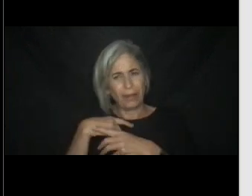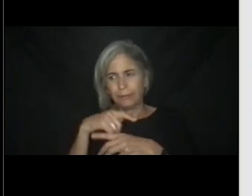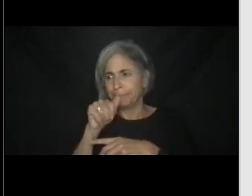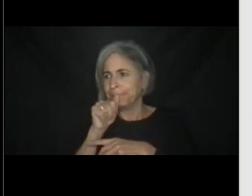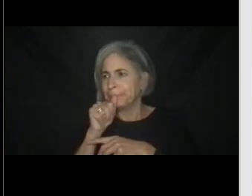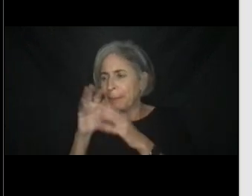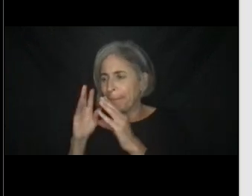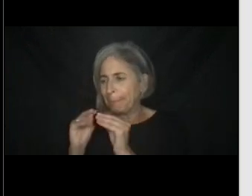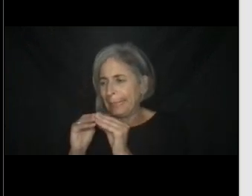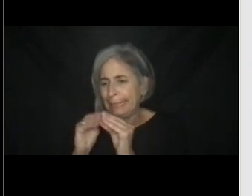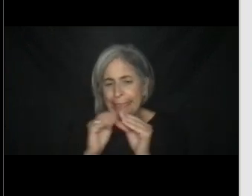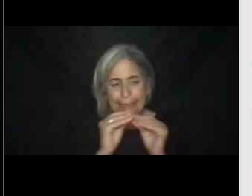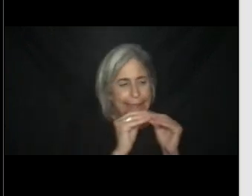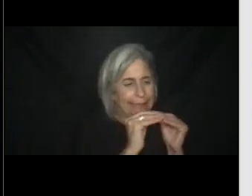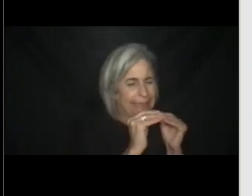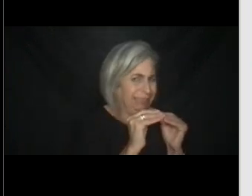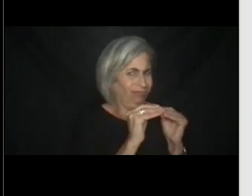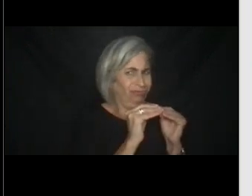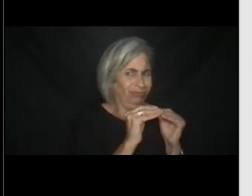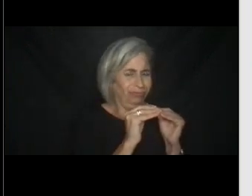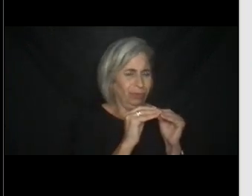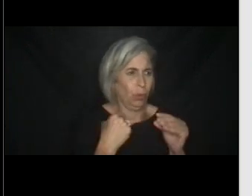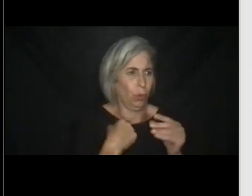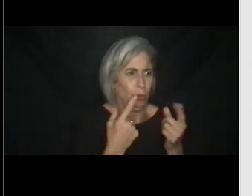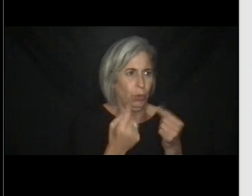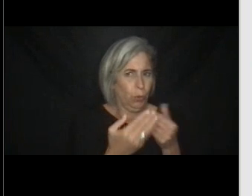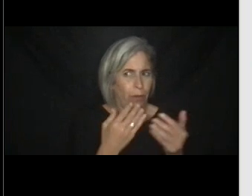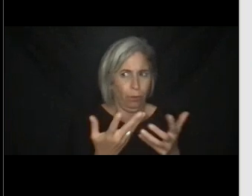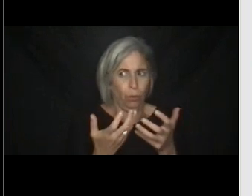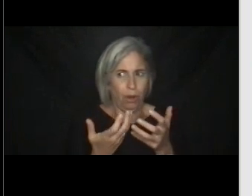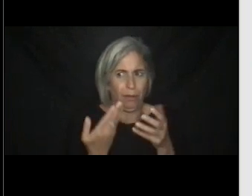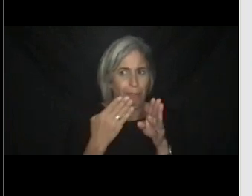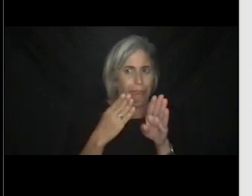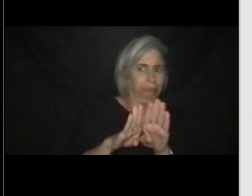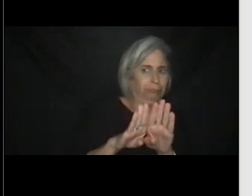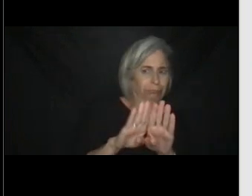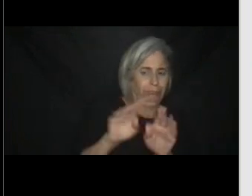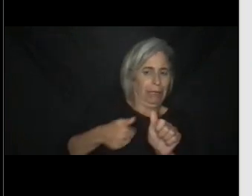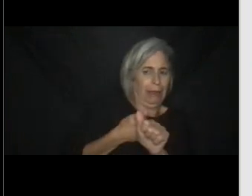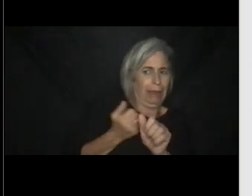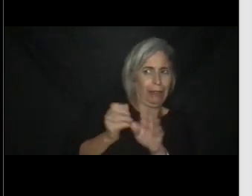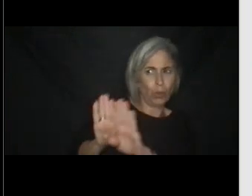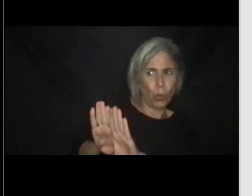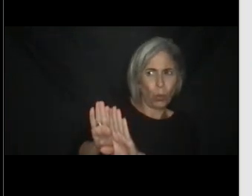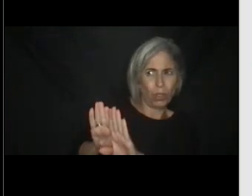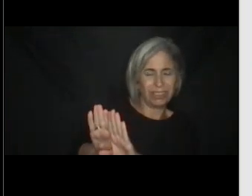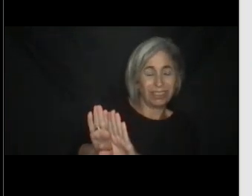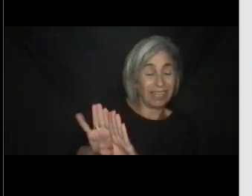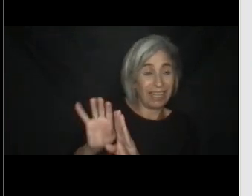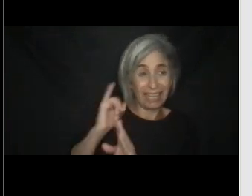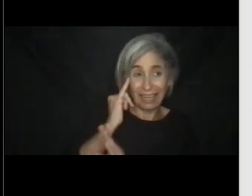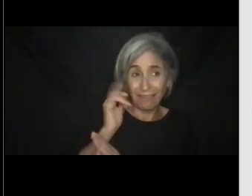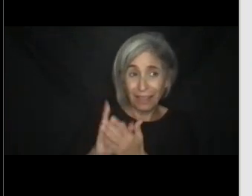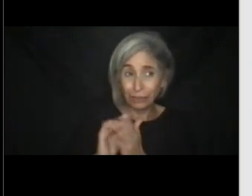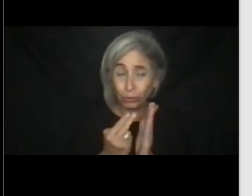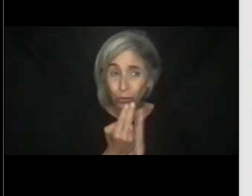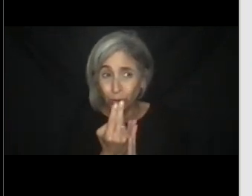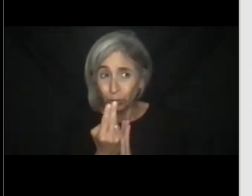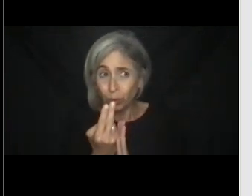meetings and we doing what we want to do behind closed doors. If that's the case, I think we